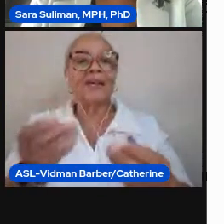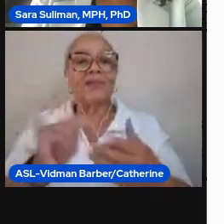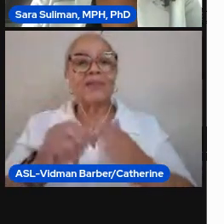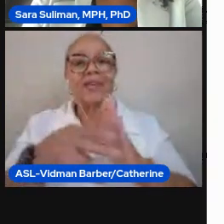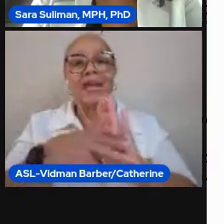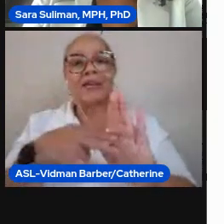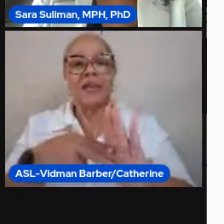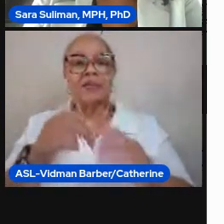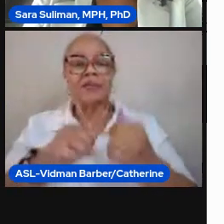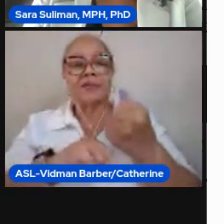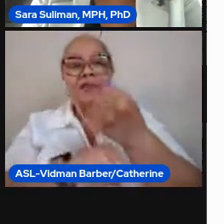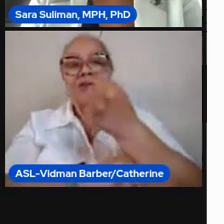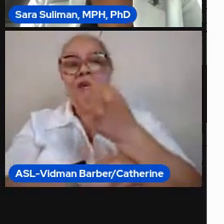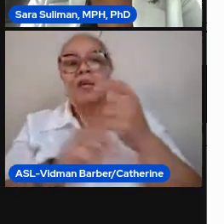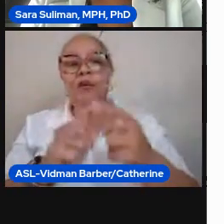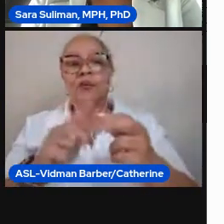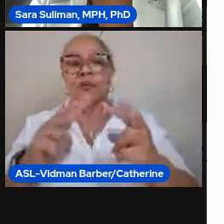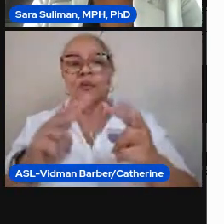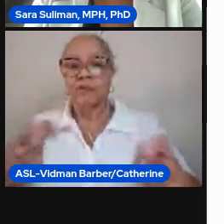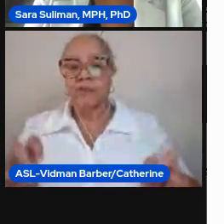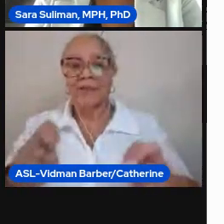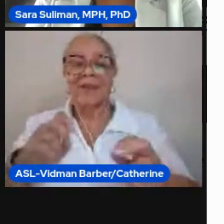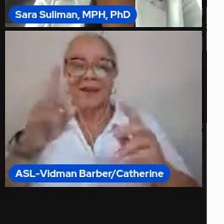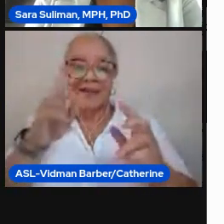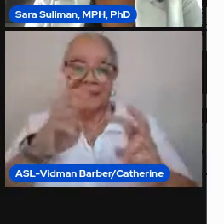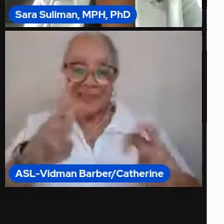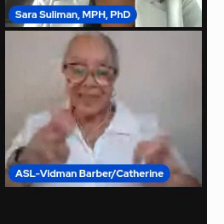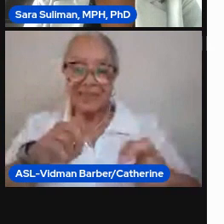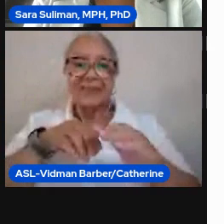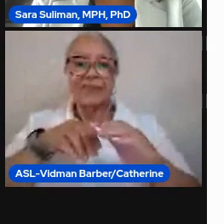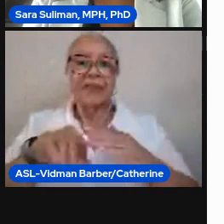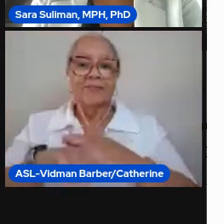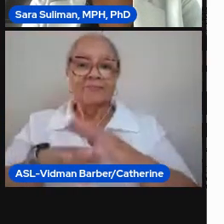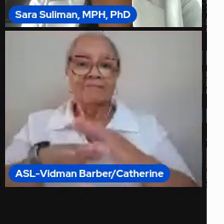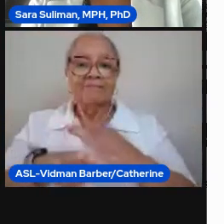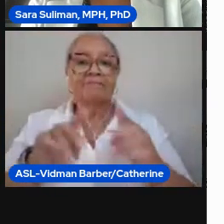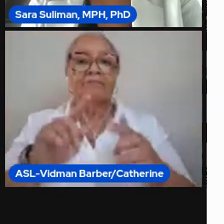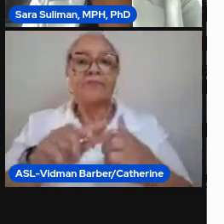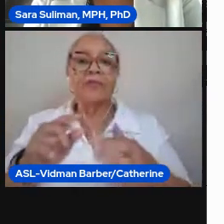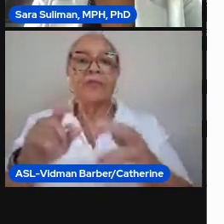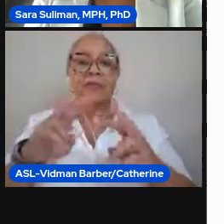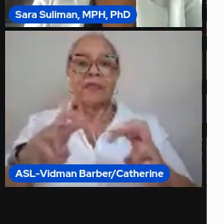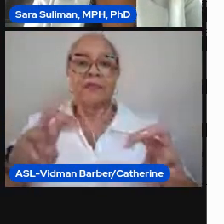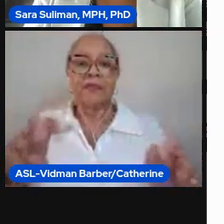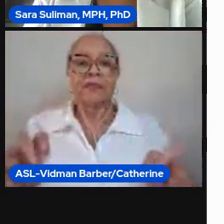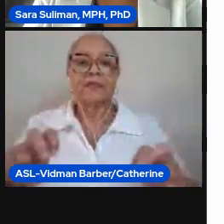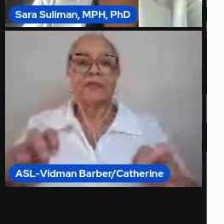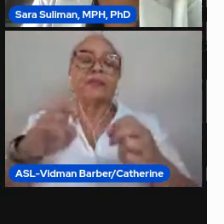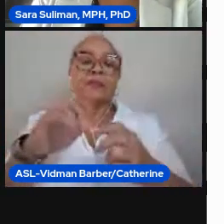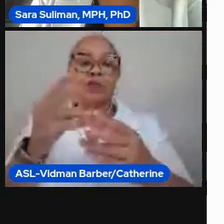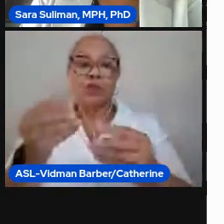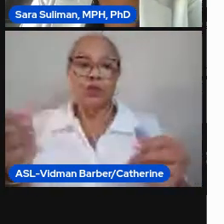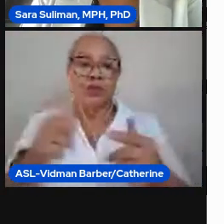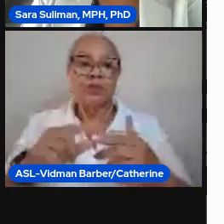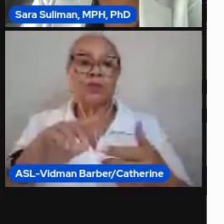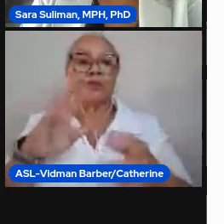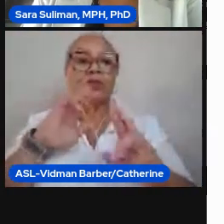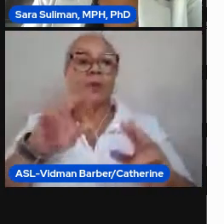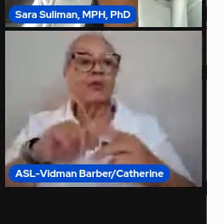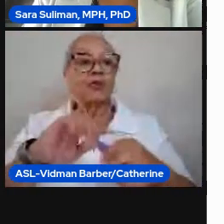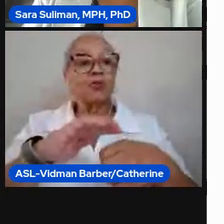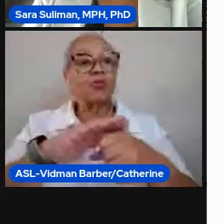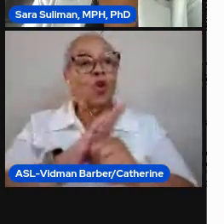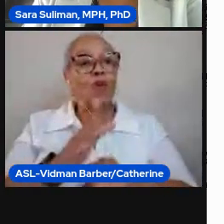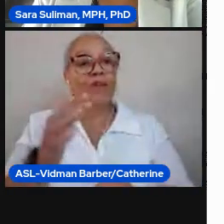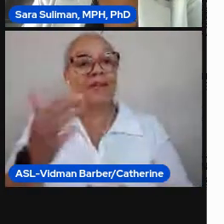to identify, assess, validate, and implement accessible and scalable diagnostic solutions in response to COVID-19. And we